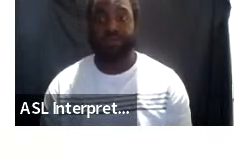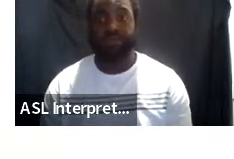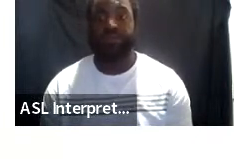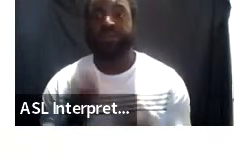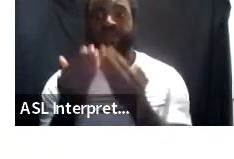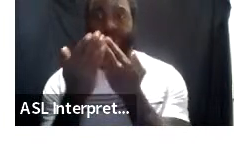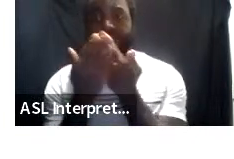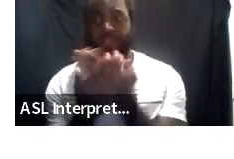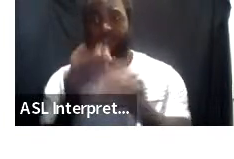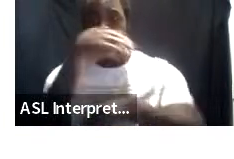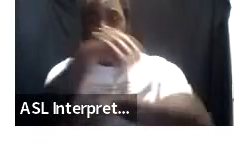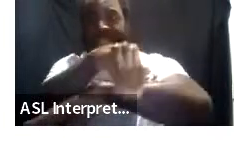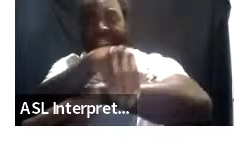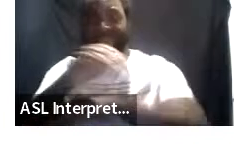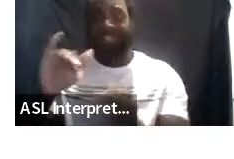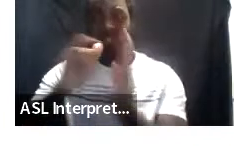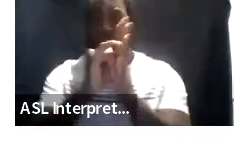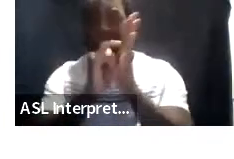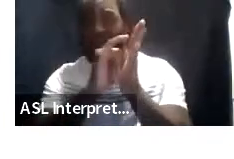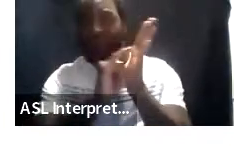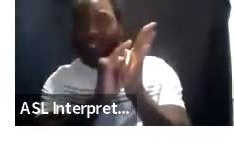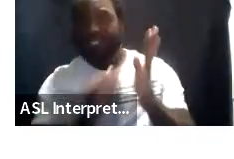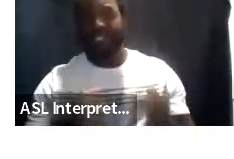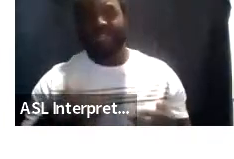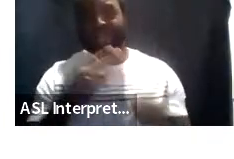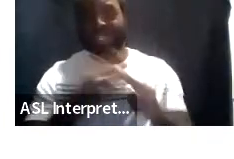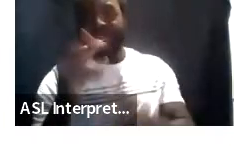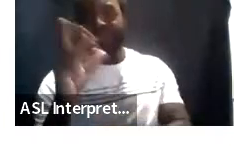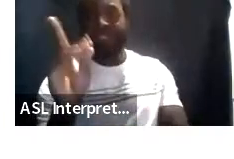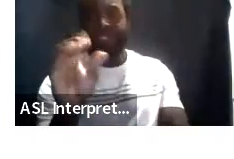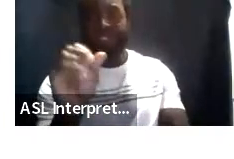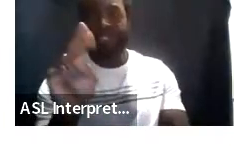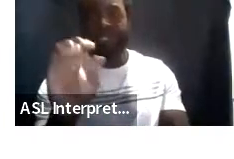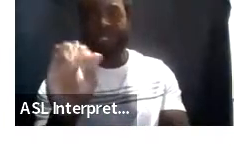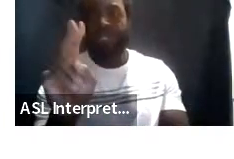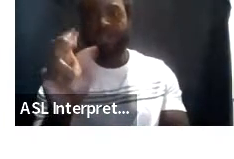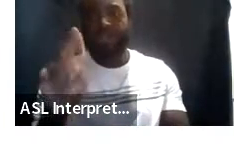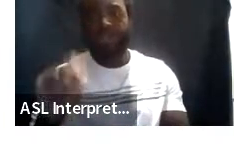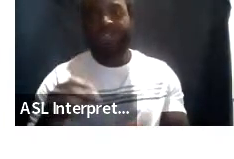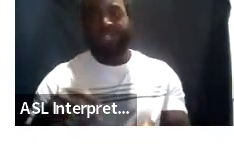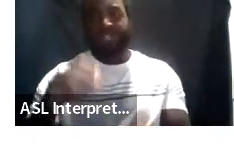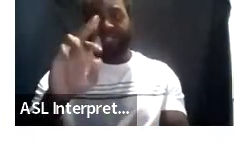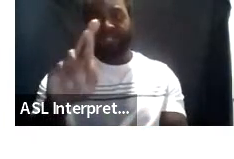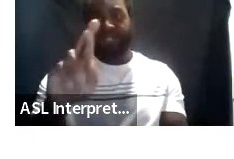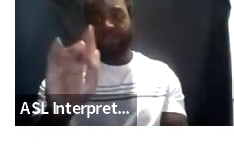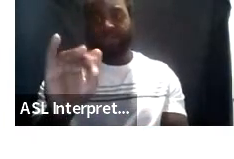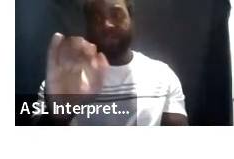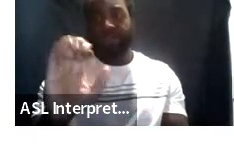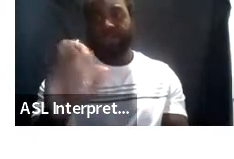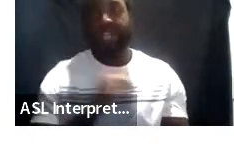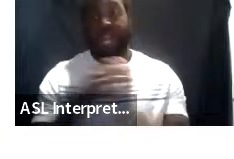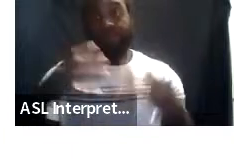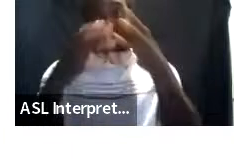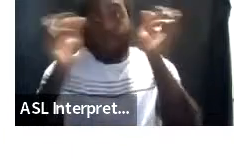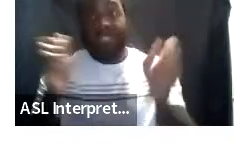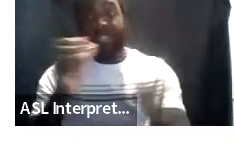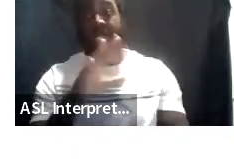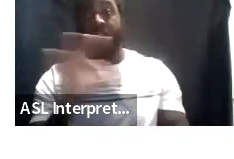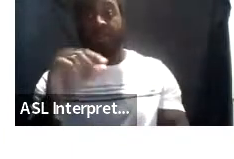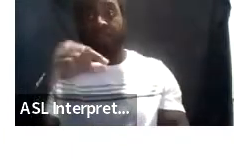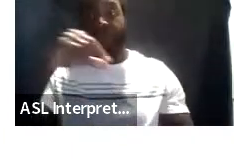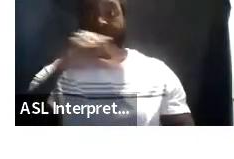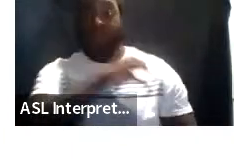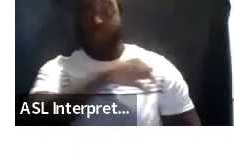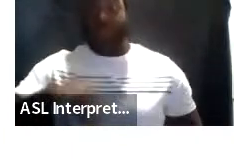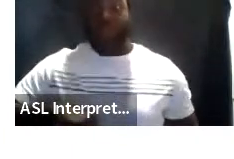Good evening, New York City. My name is Donovan Richards, and I am the Queensborough President. I am proud to give opening remarks for this